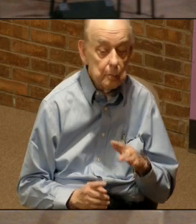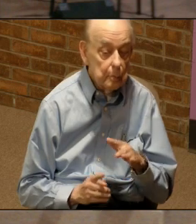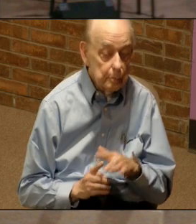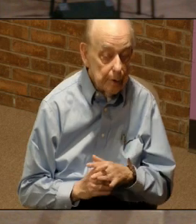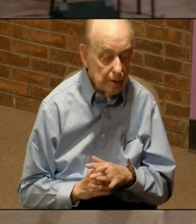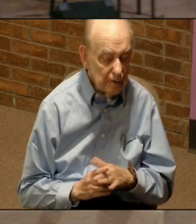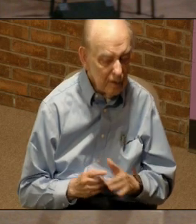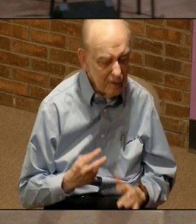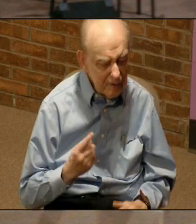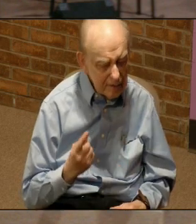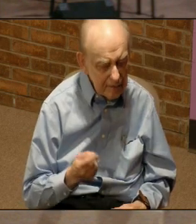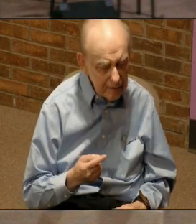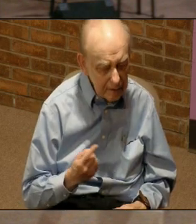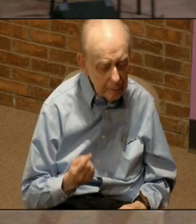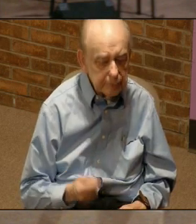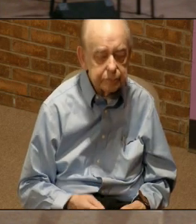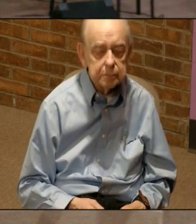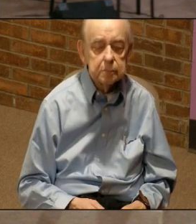Okay?